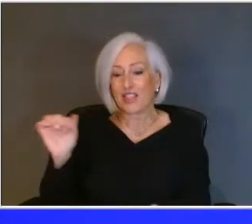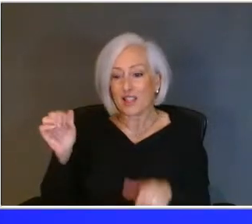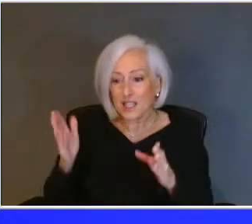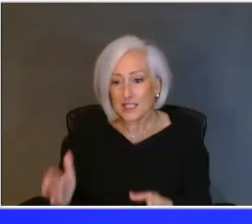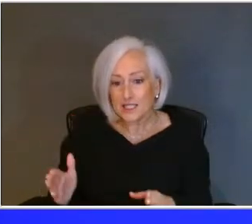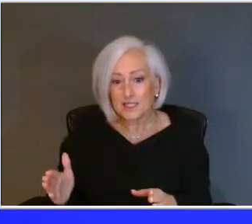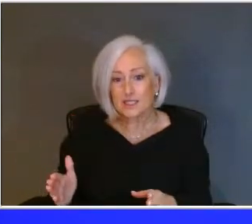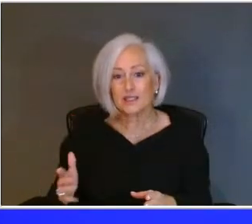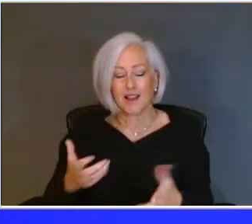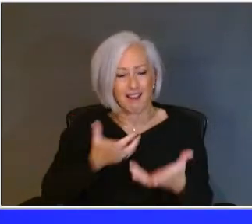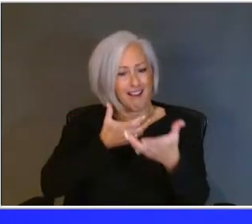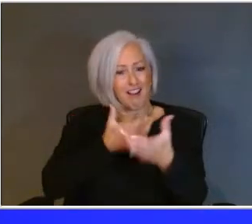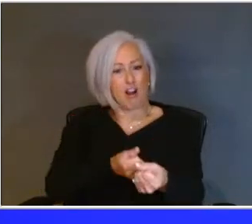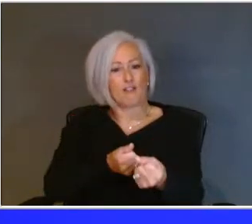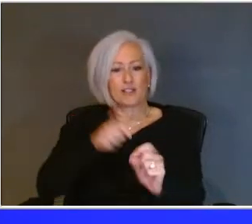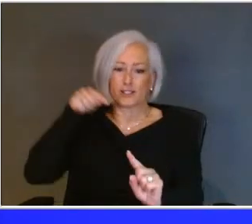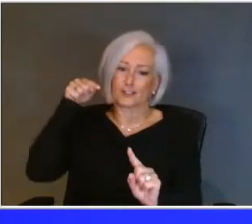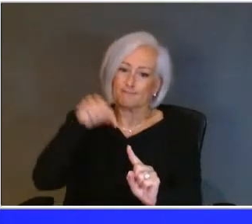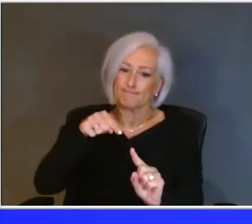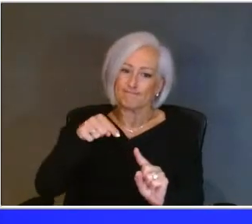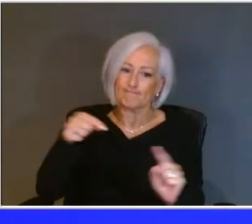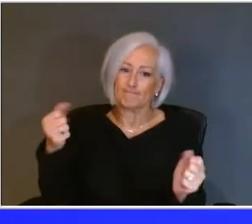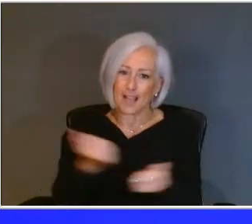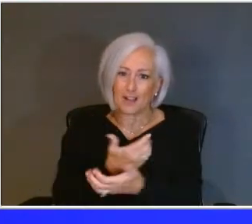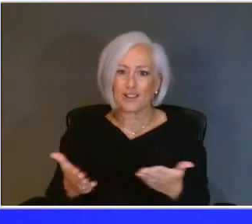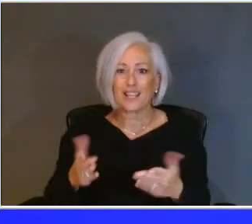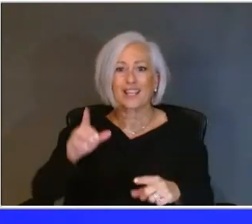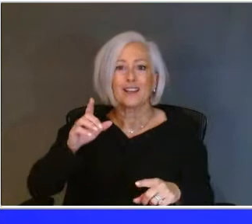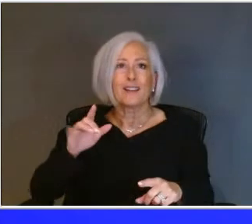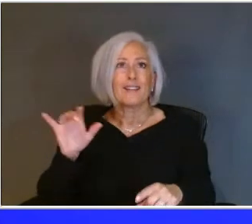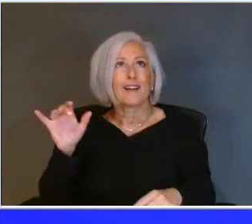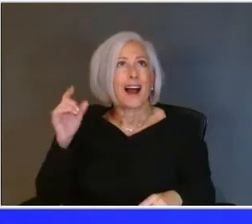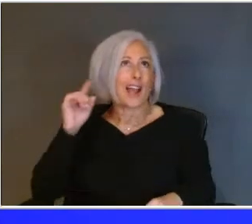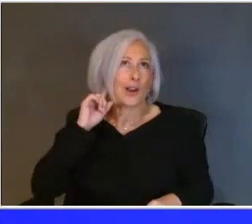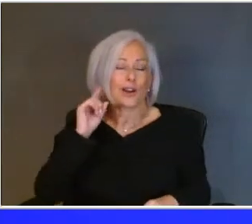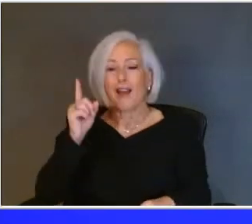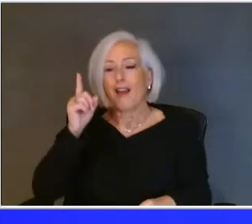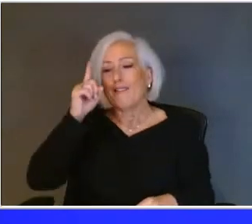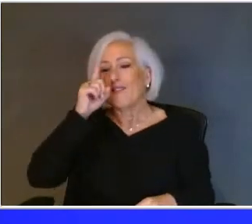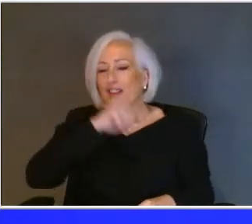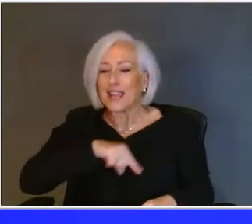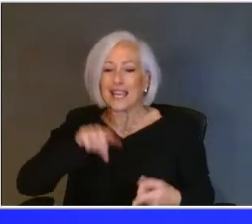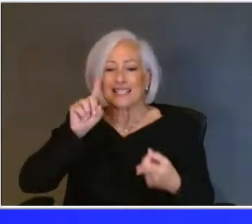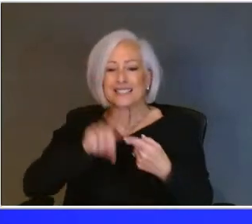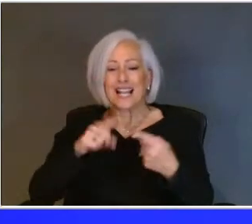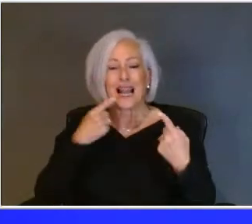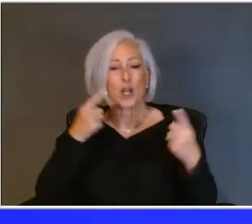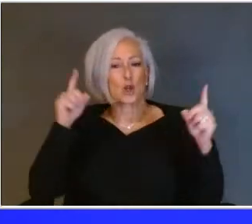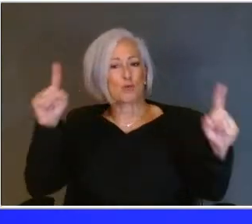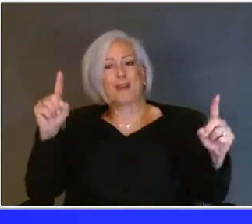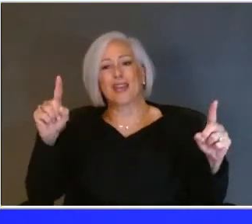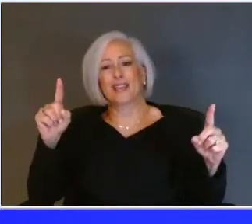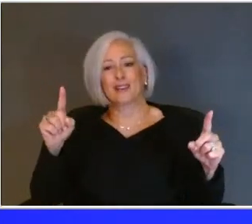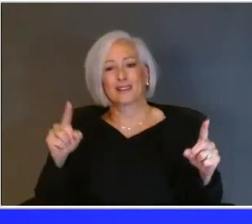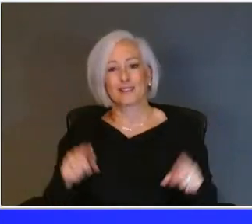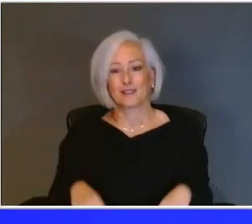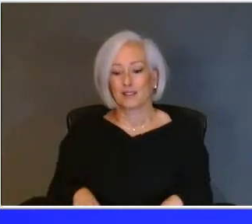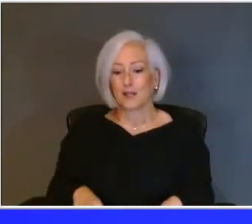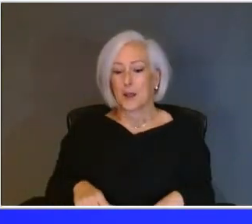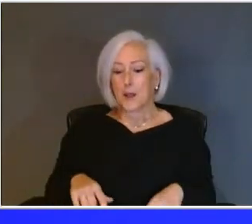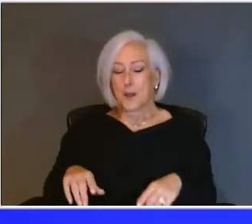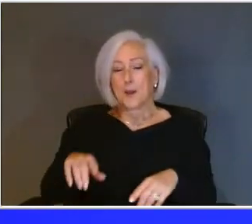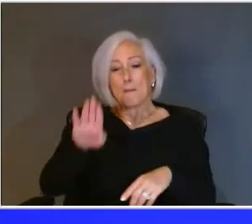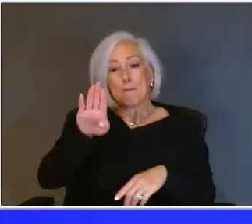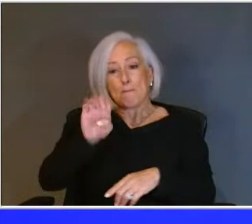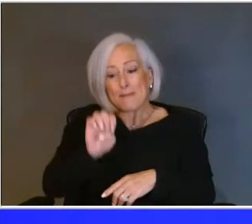and instead of like the fake it till you make it, like I had a really great coach that taught me like be it until you become it. And so like if